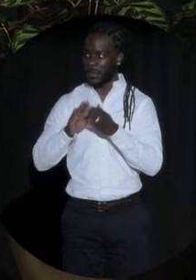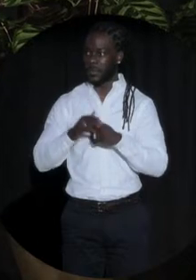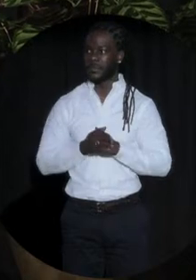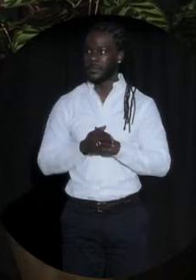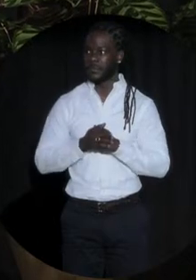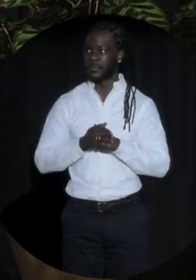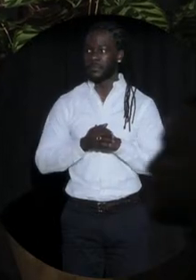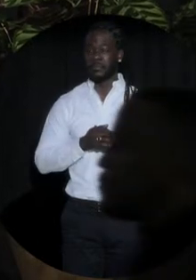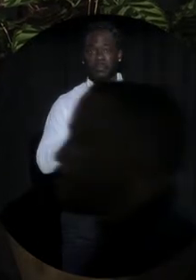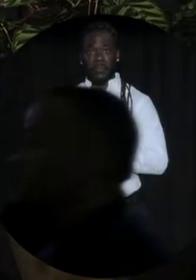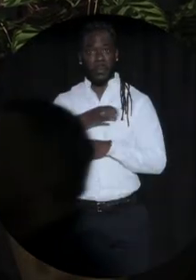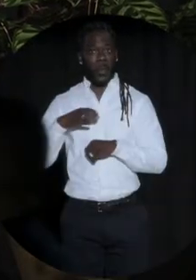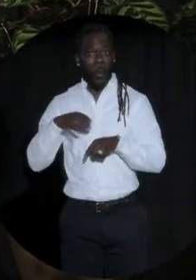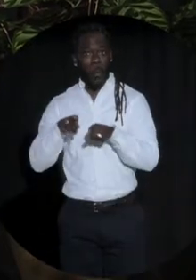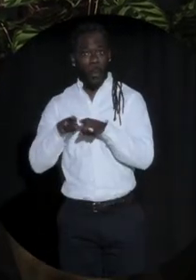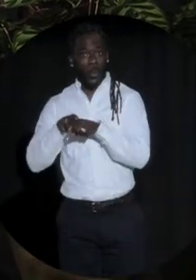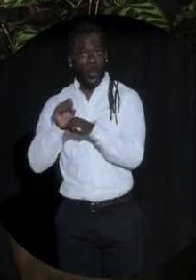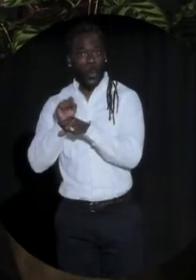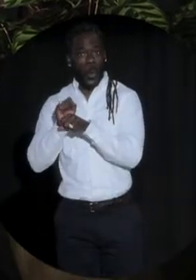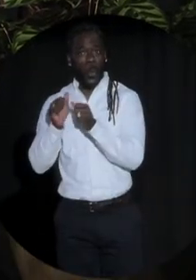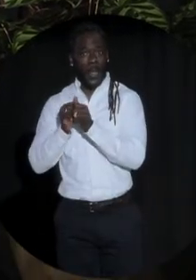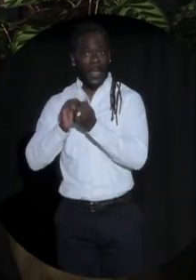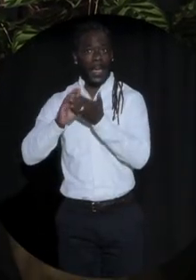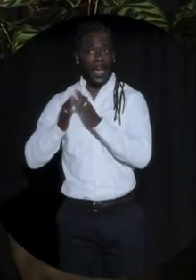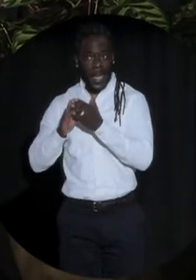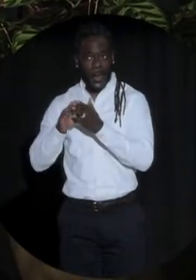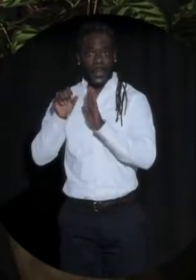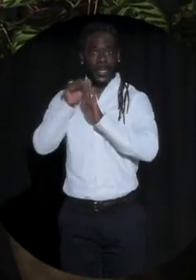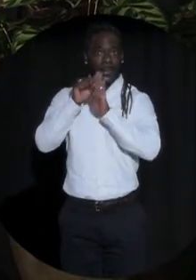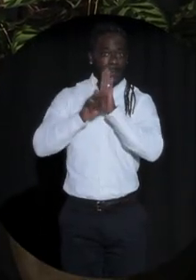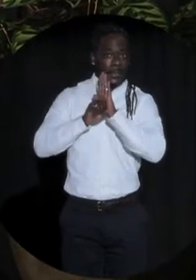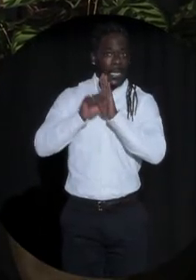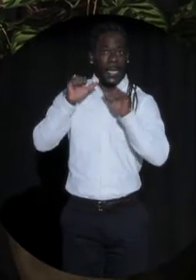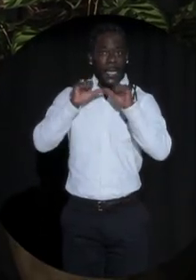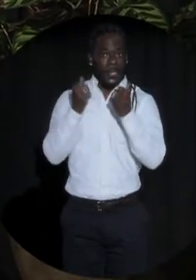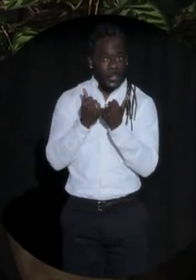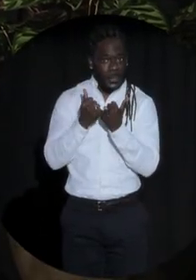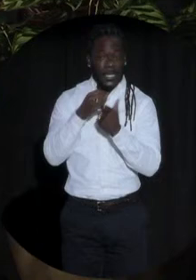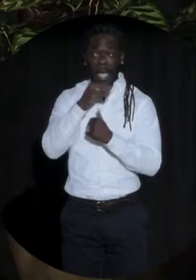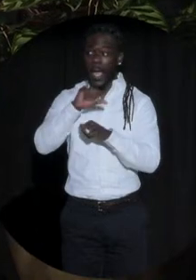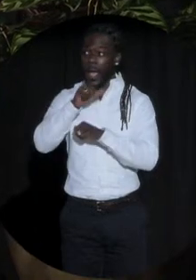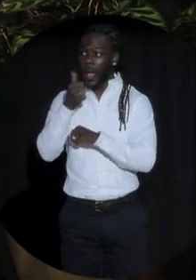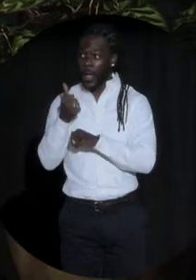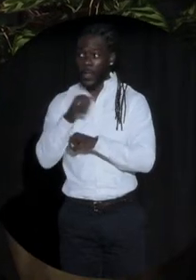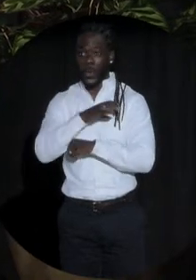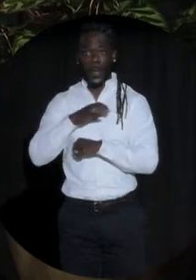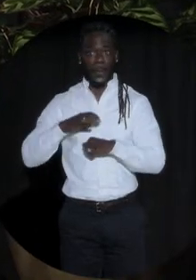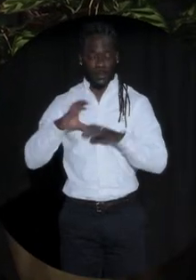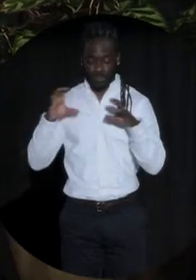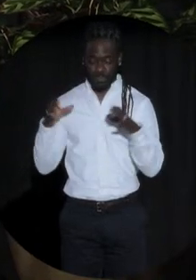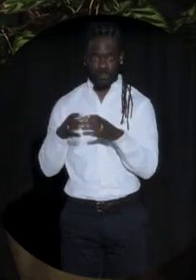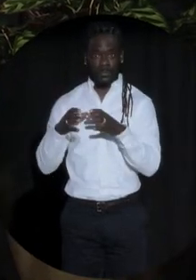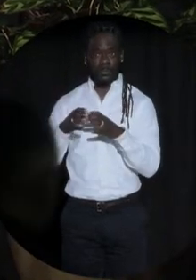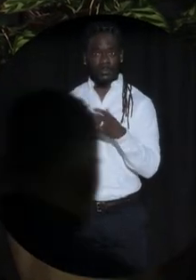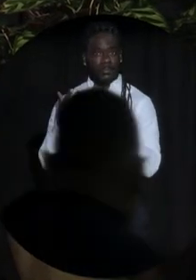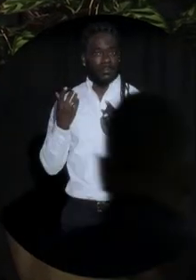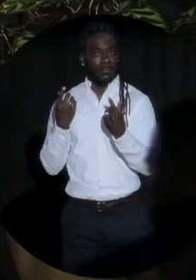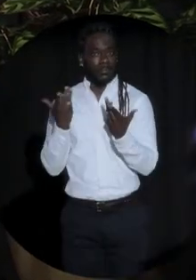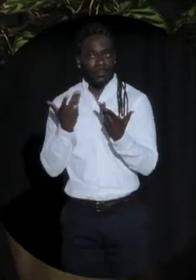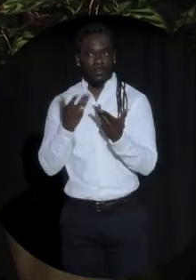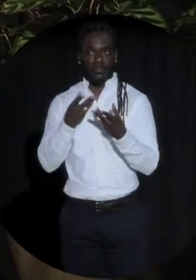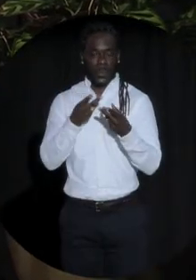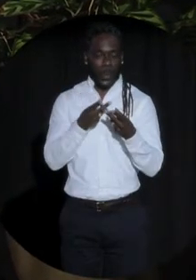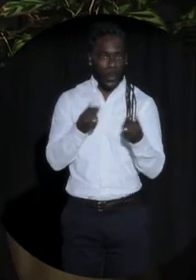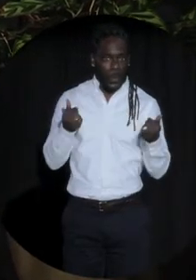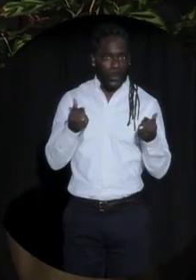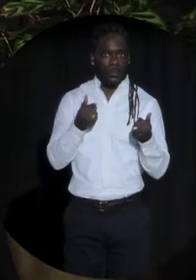commission also works with county, state agencies, and other commissions to jointly address and